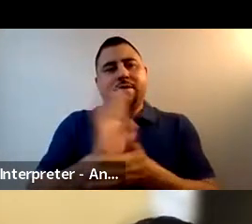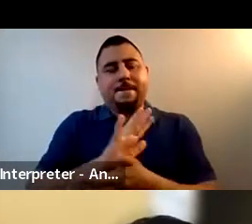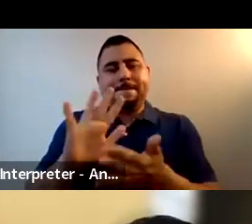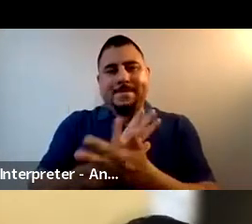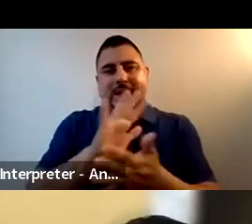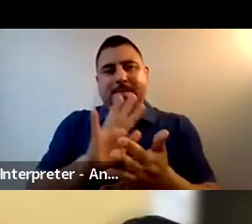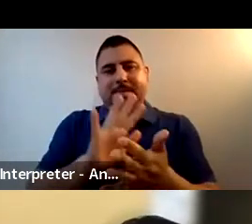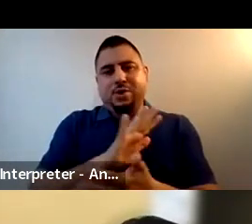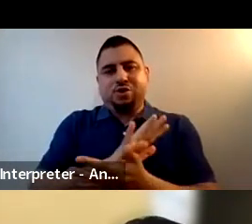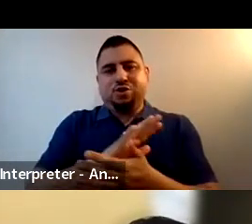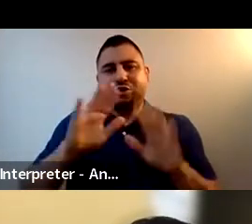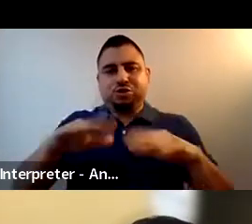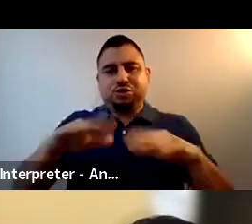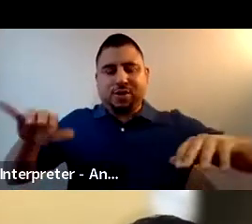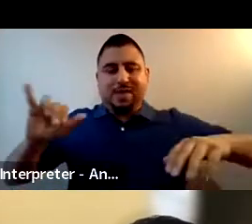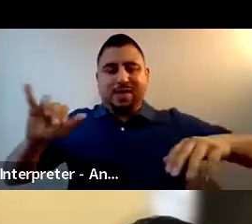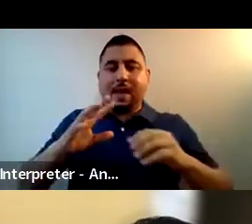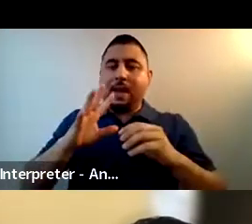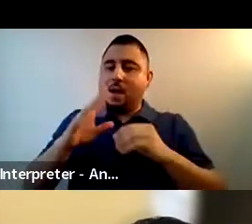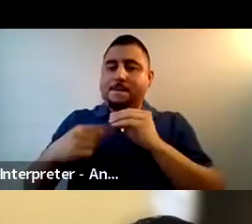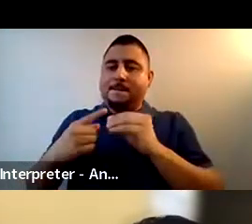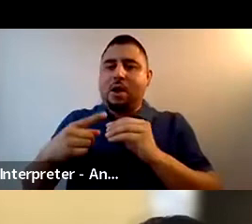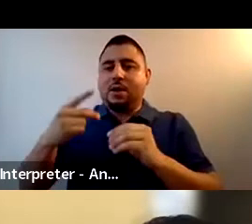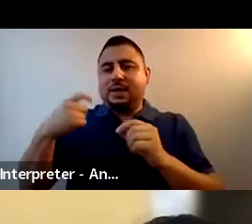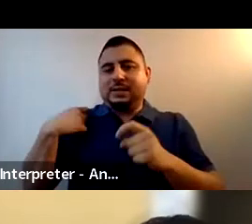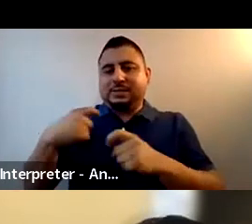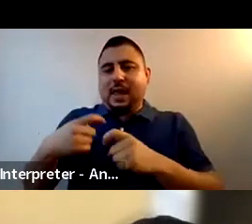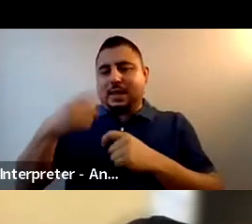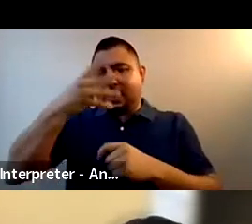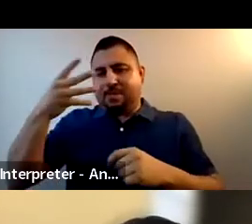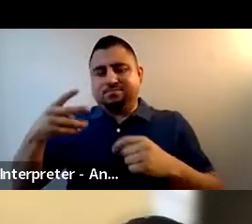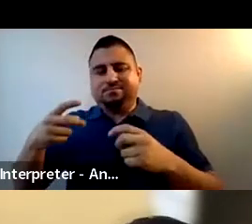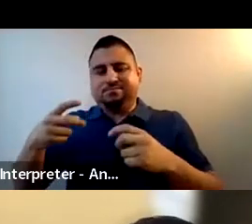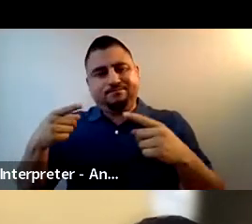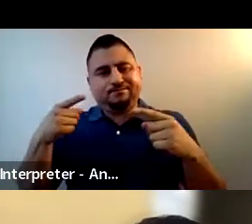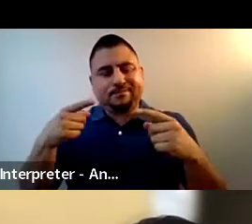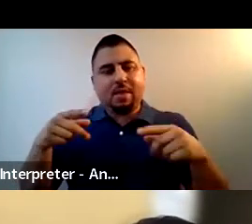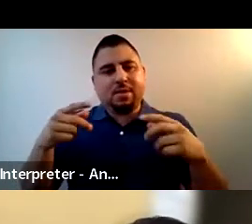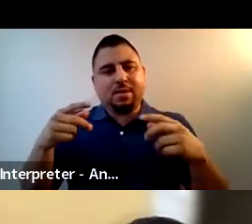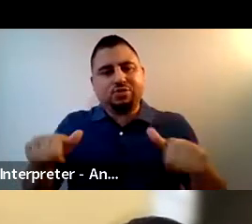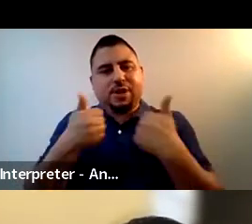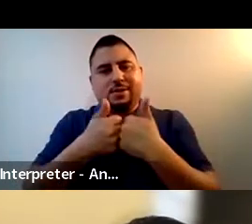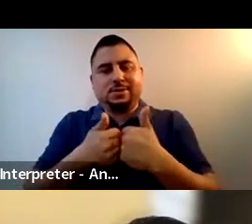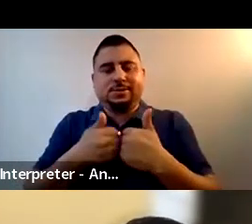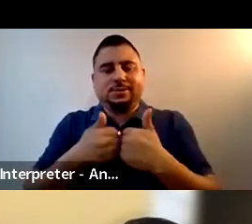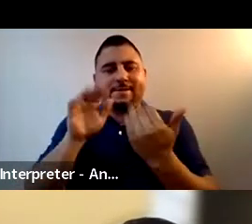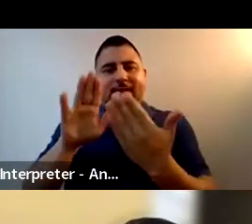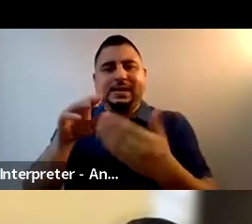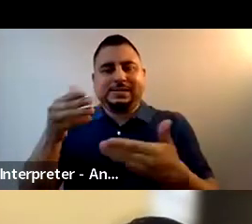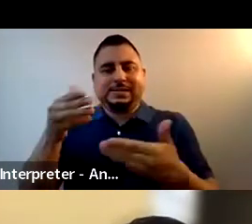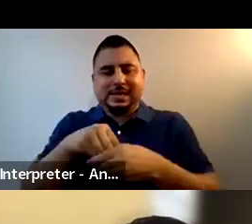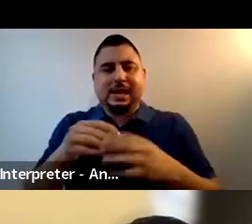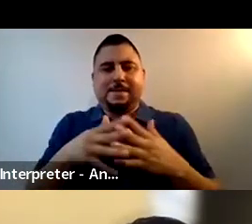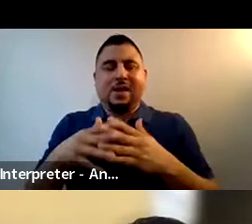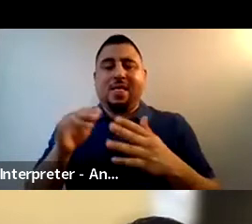Children. That film was about Hispanic immigrants and the difficulties they face here in America. That movie is about